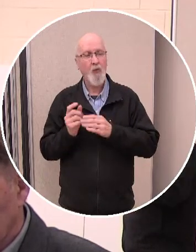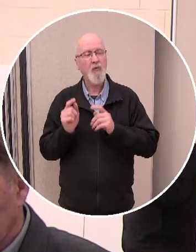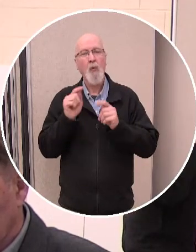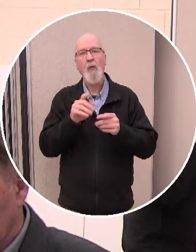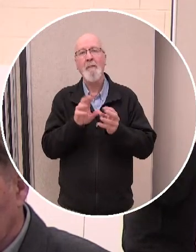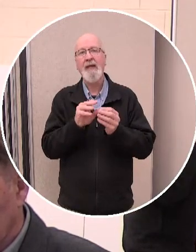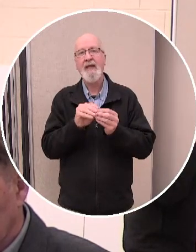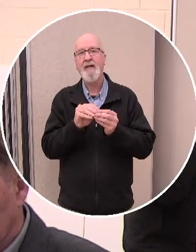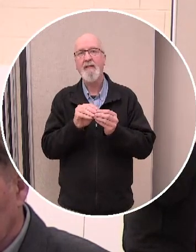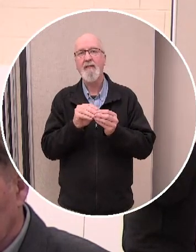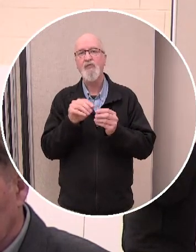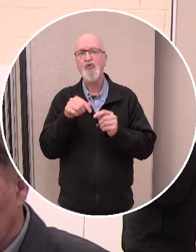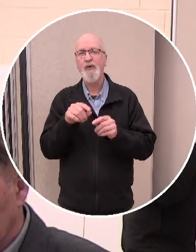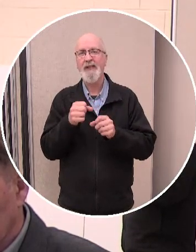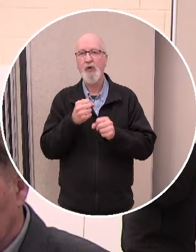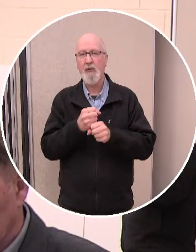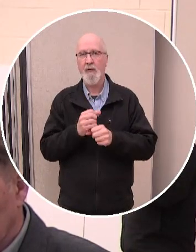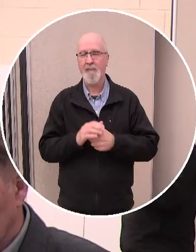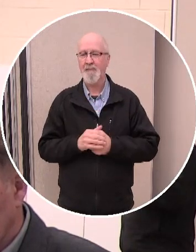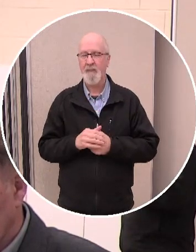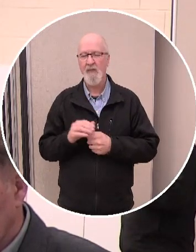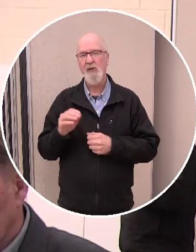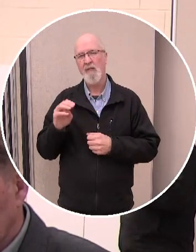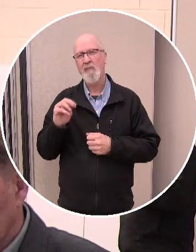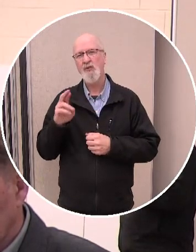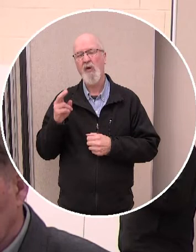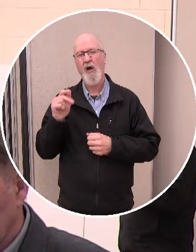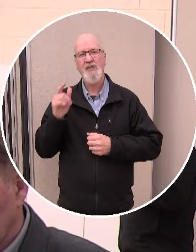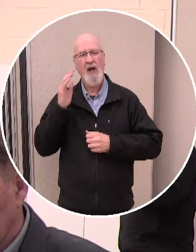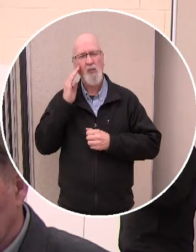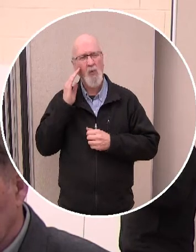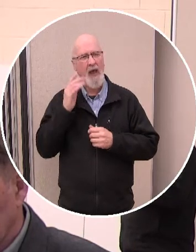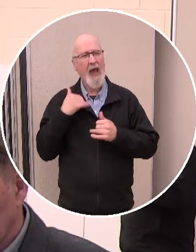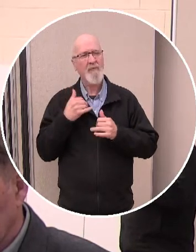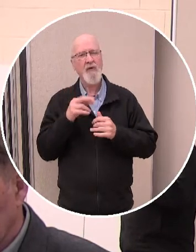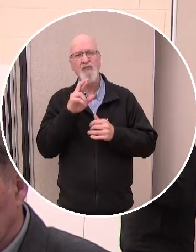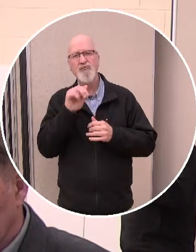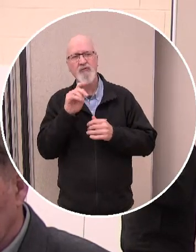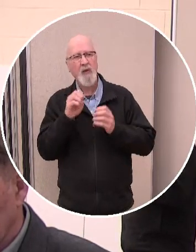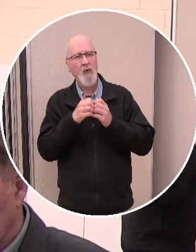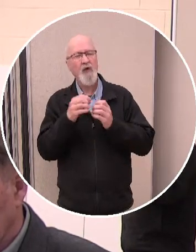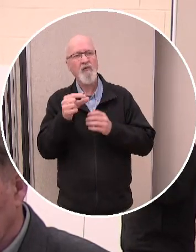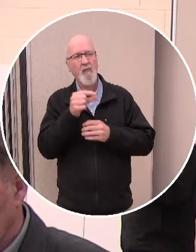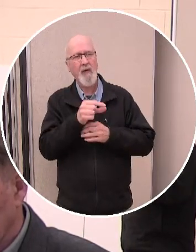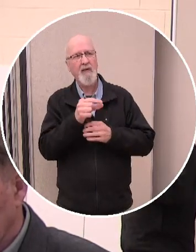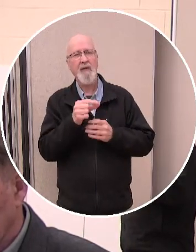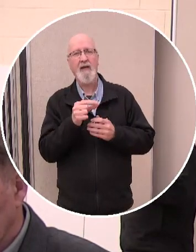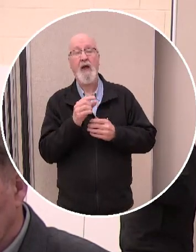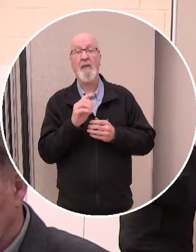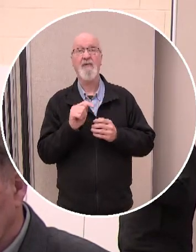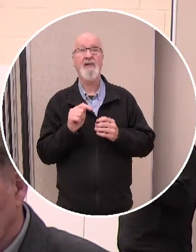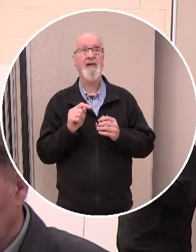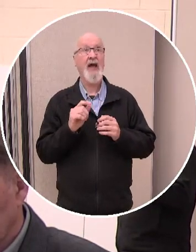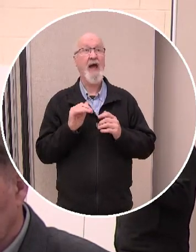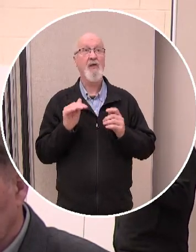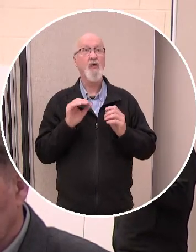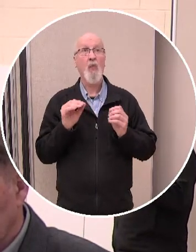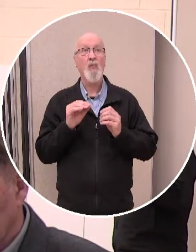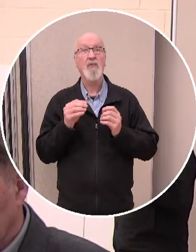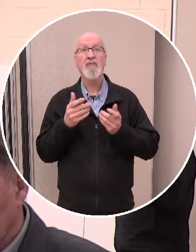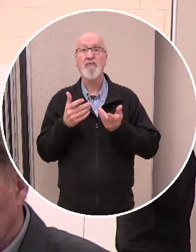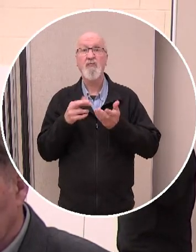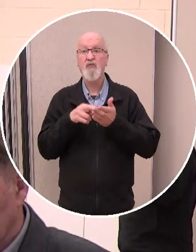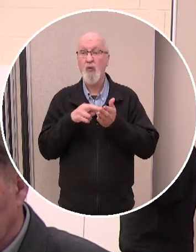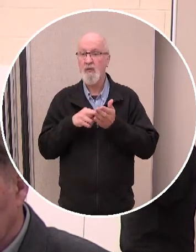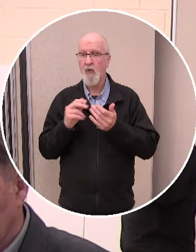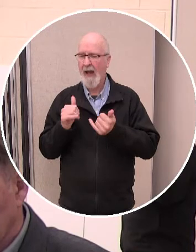year. Mr. Hall acknowledged that there are established rates and there appears to be no mechanism in place for the district to establish